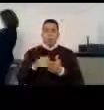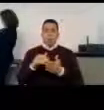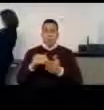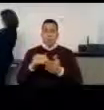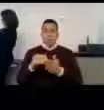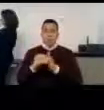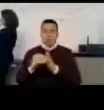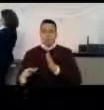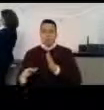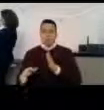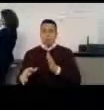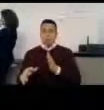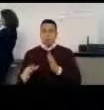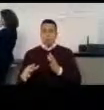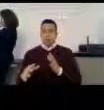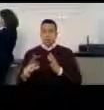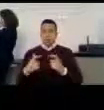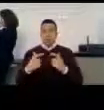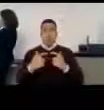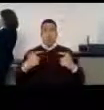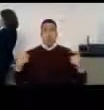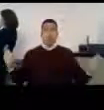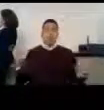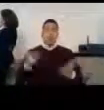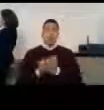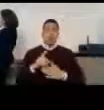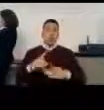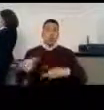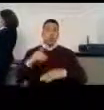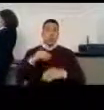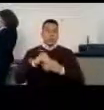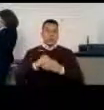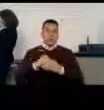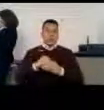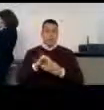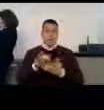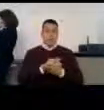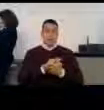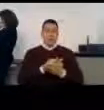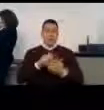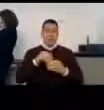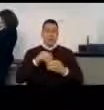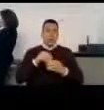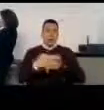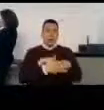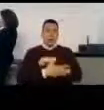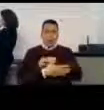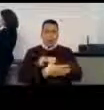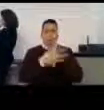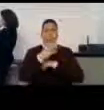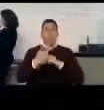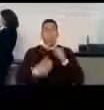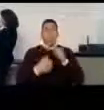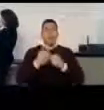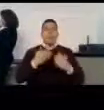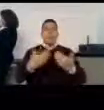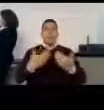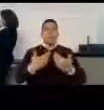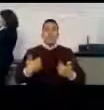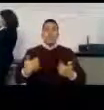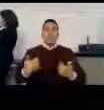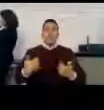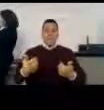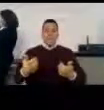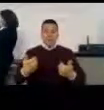million students. We are the largest school district in the country. We are the most segregated school district in the country. We